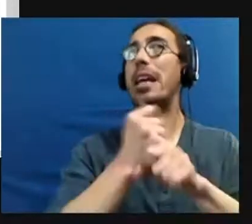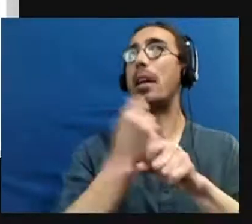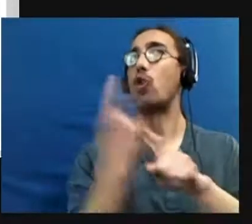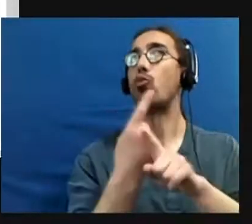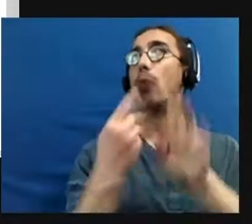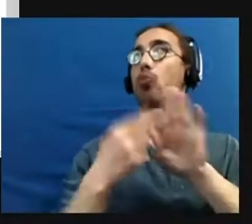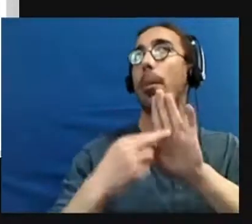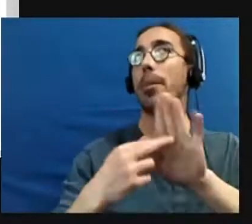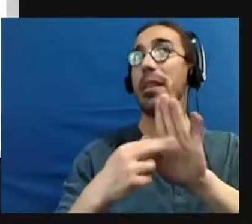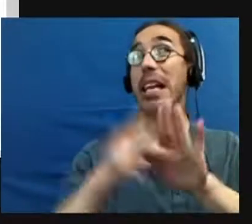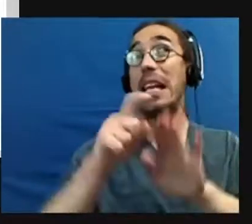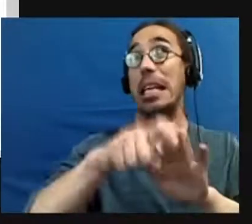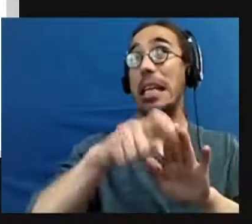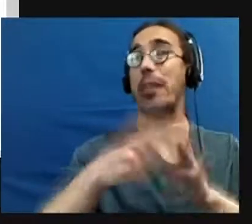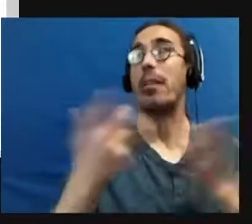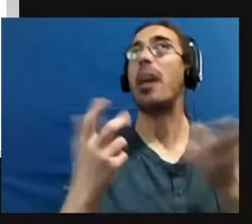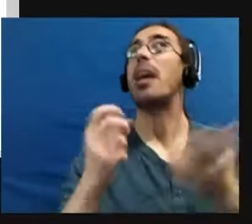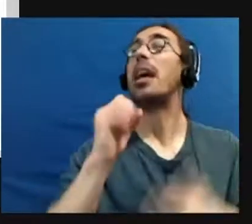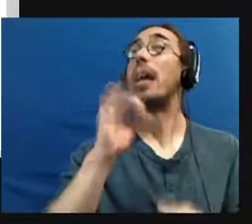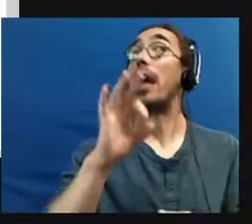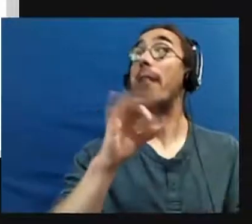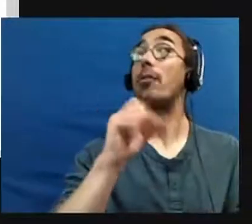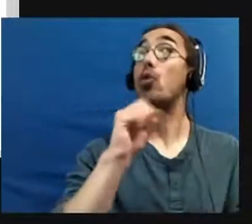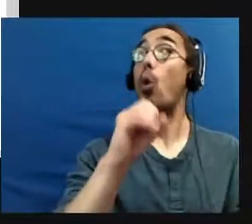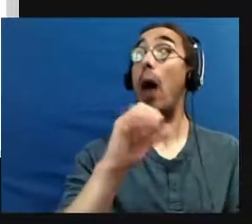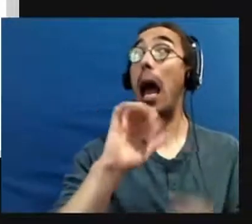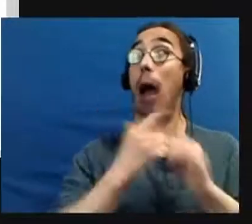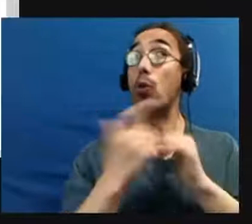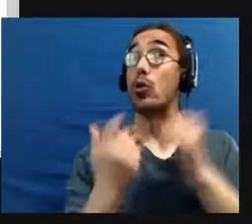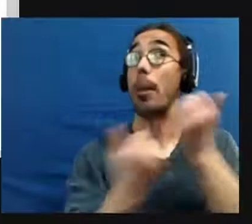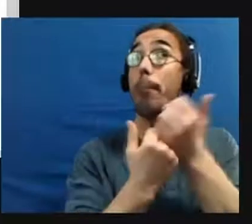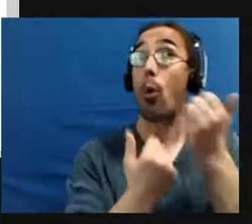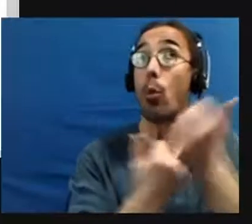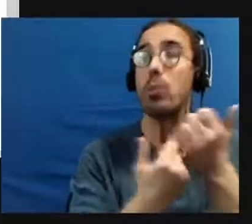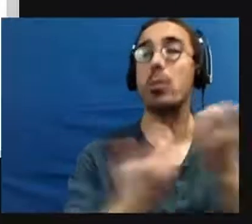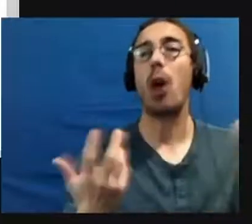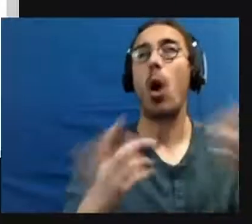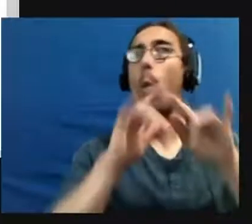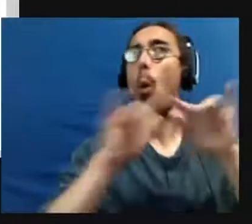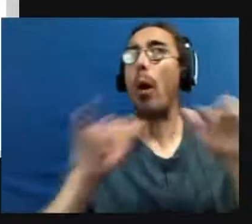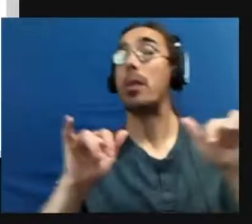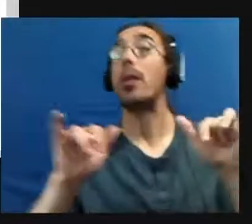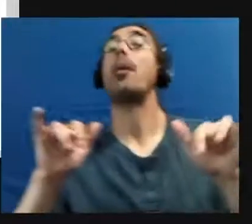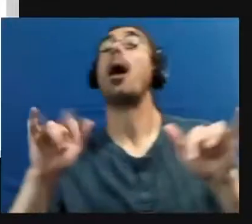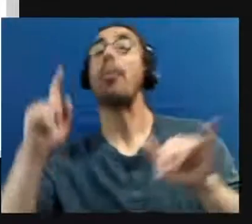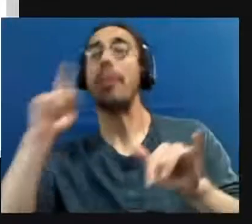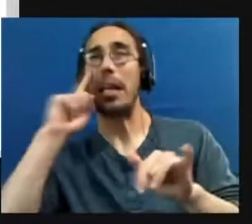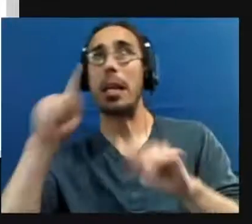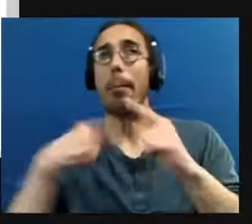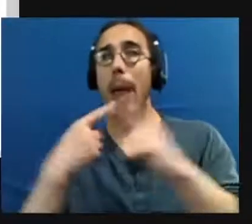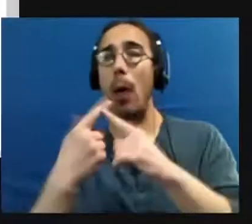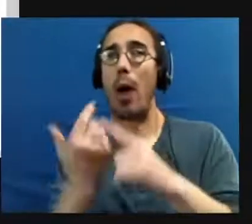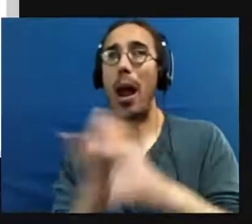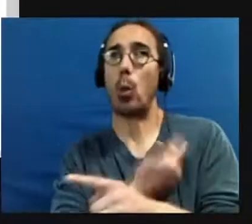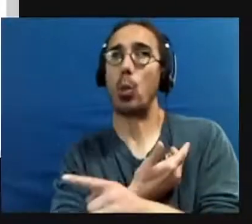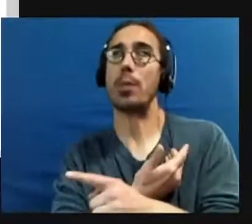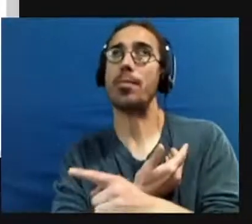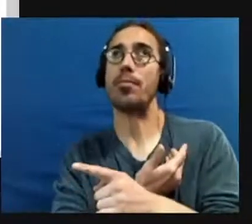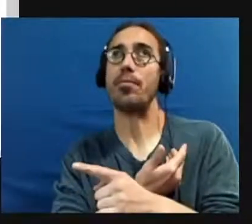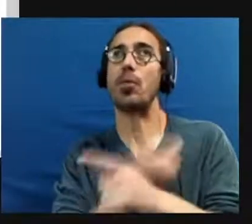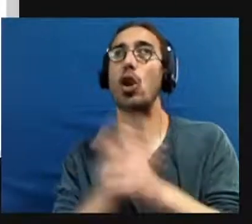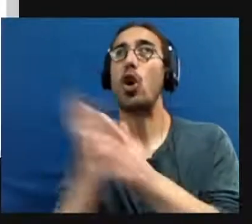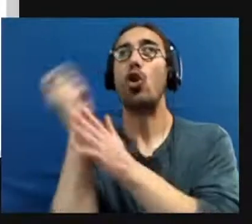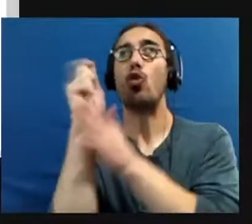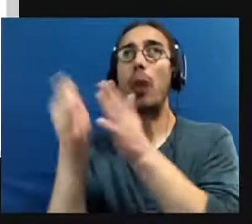need? And if so, like, how can we support in that way? While at the same time thinking about, are our writers in